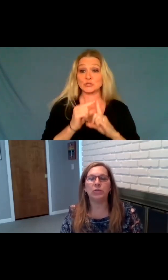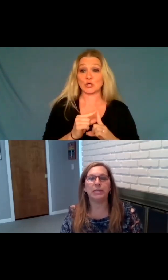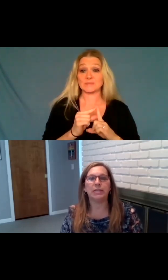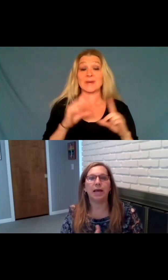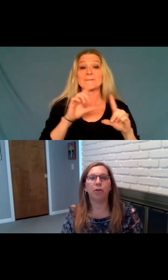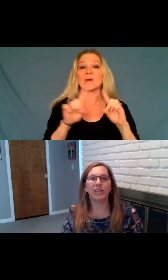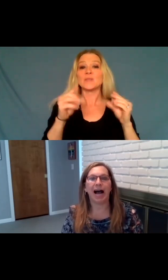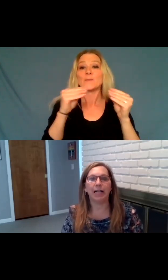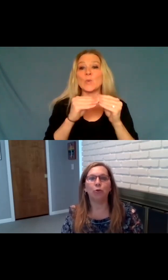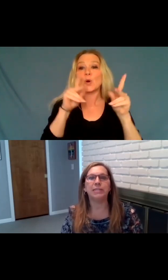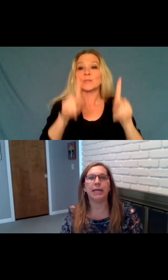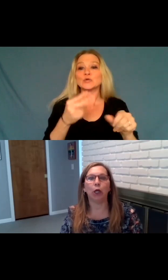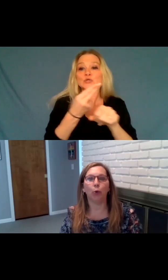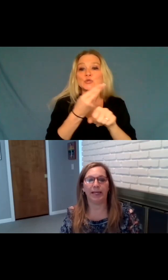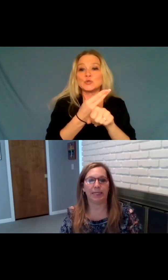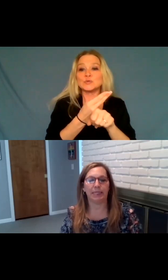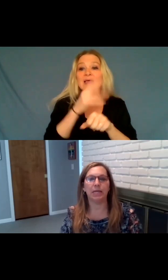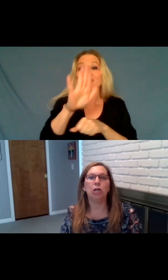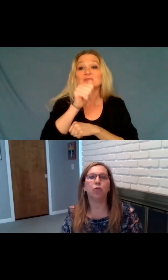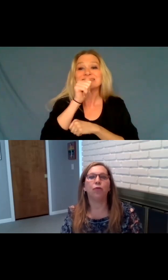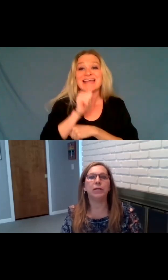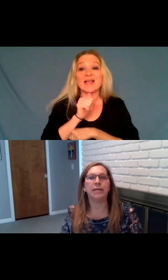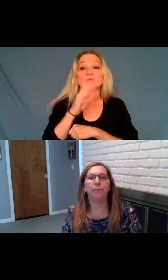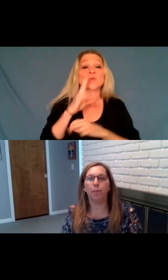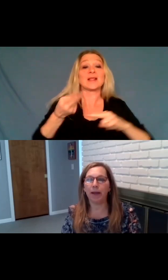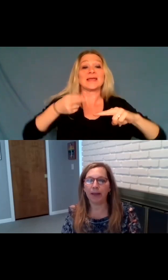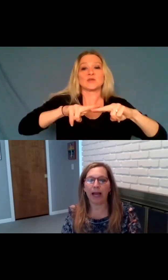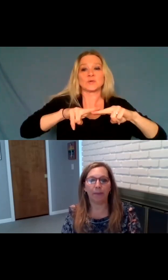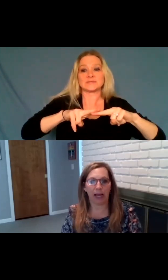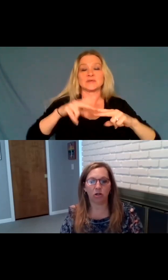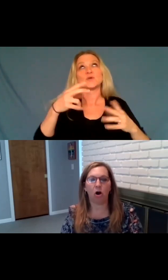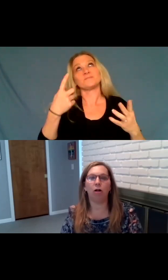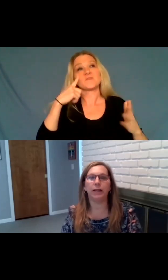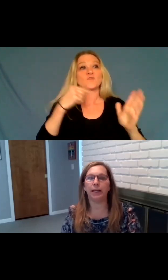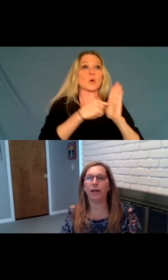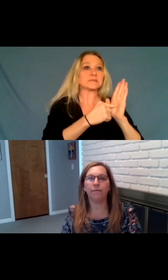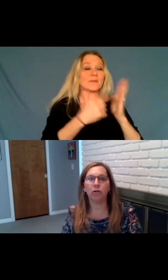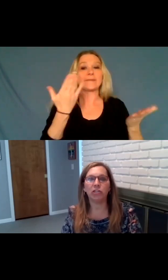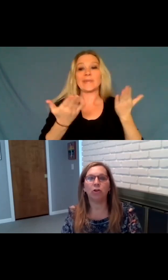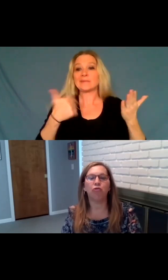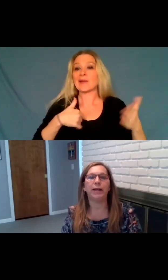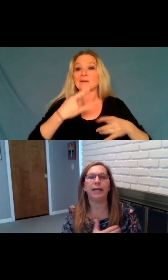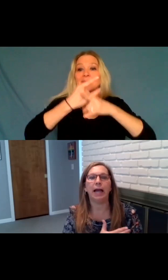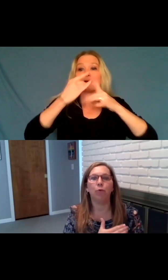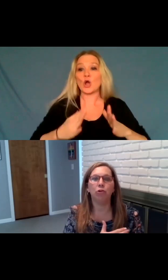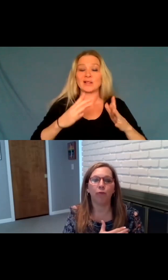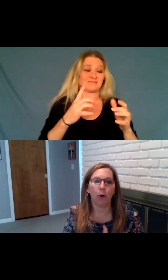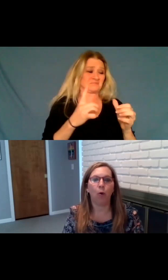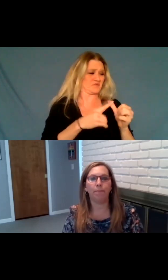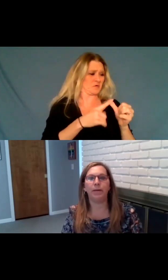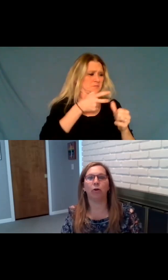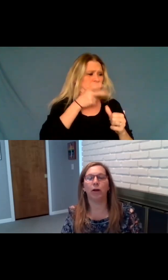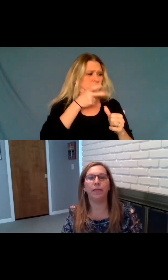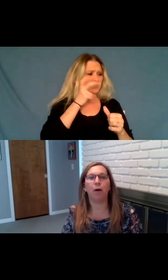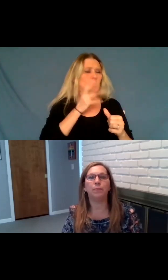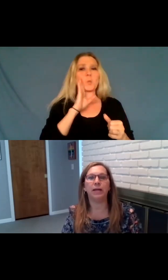person uses, their tolerance increases. So for example, maybe I'm an alcoholic, and when I first started drinking, I would drink